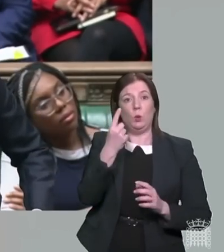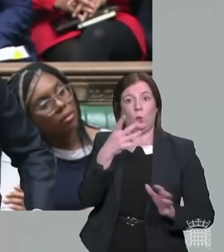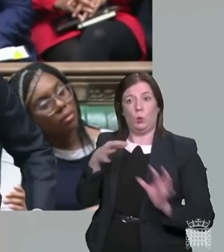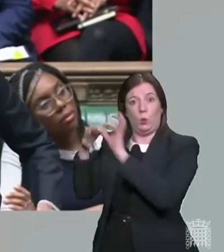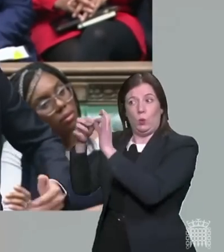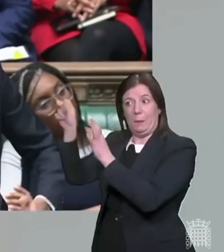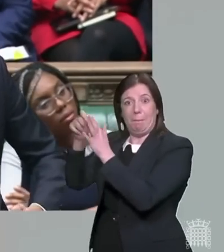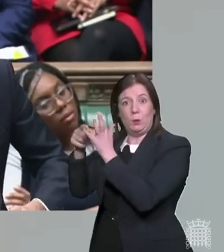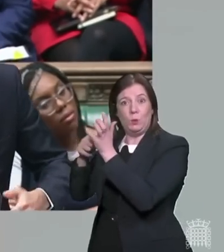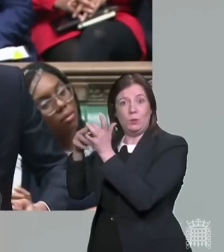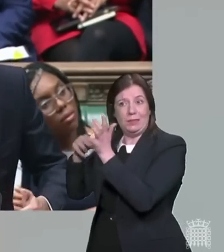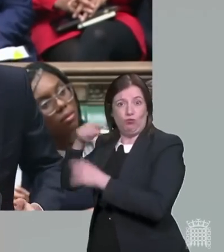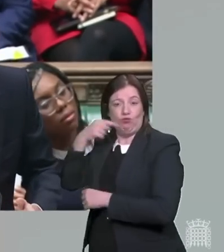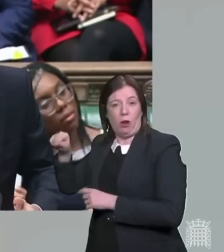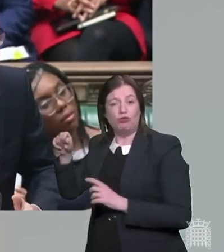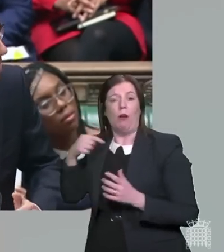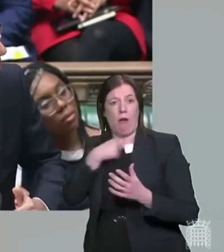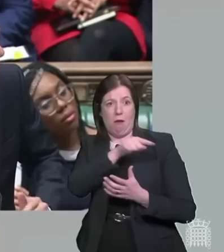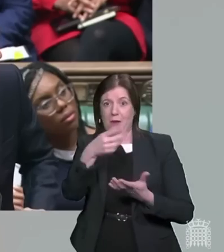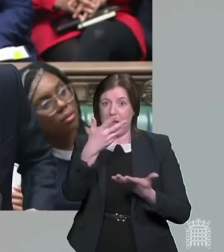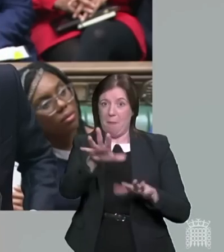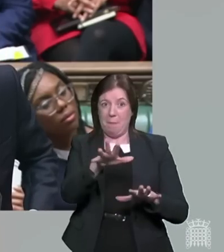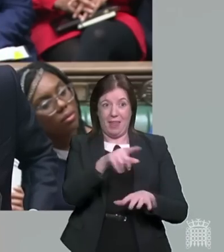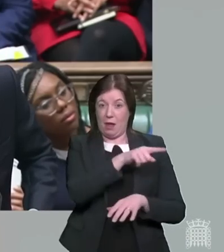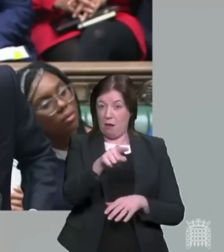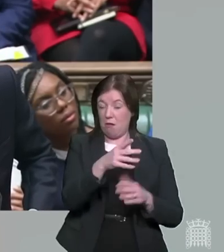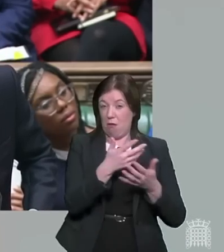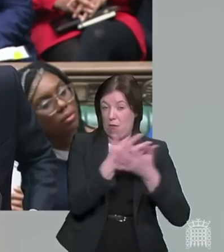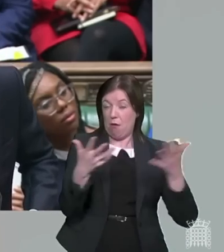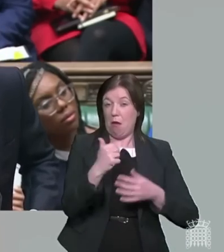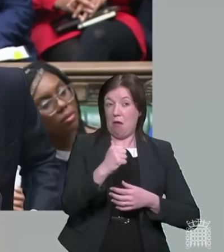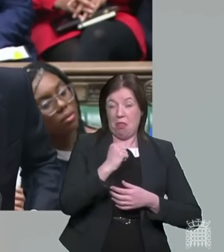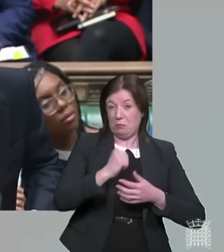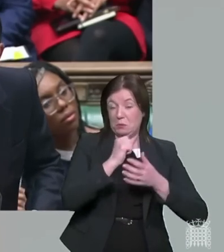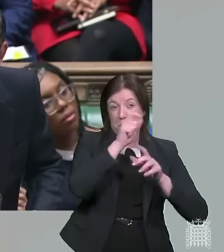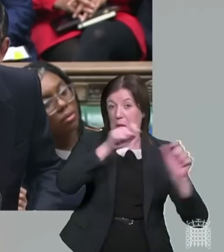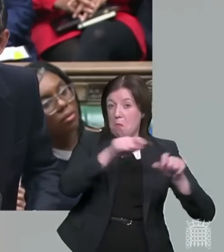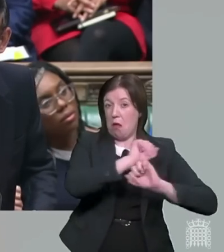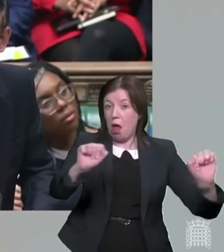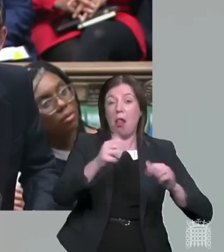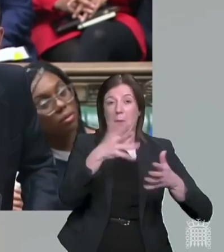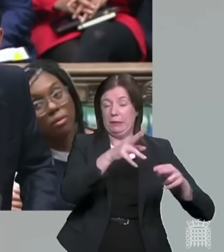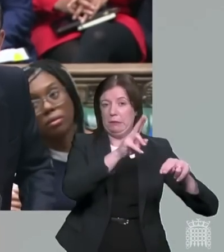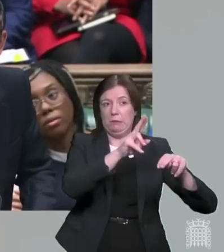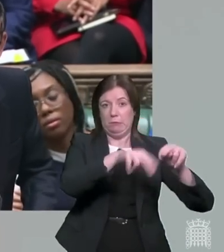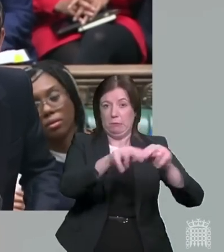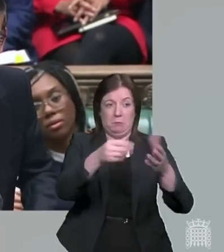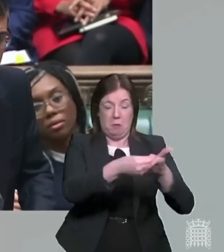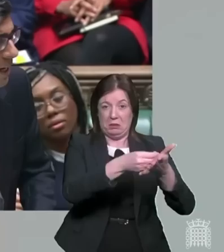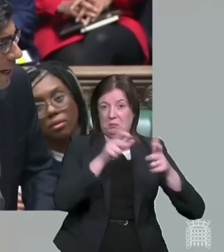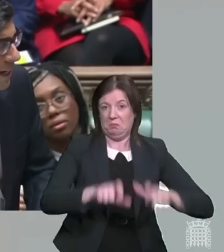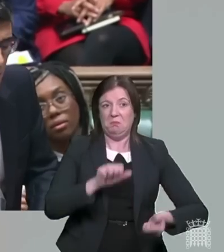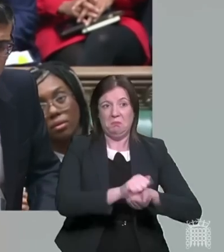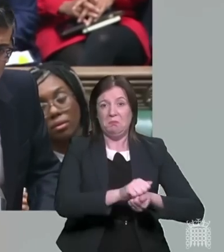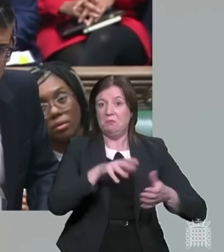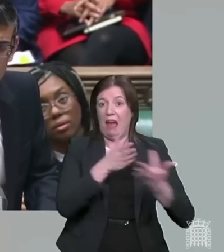the Putin regime. I think at last count we've sanctioned over 1,000 people and frozen tens of billions of pounds of assets. I am aware of the case he's raised. We are